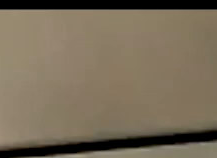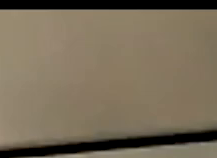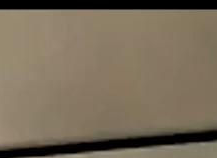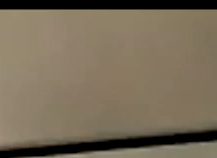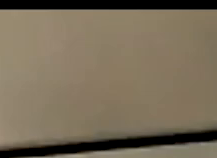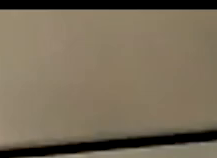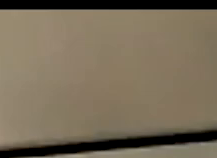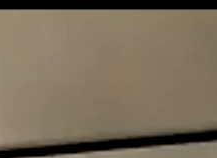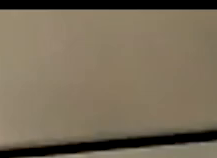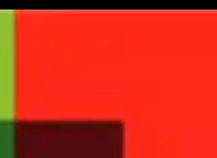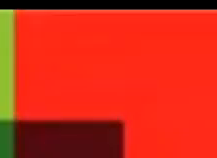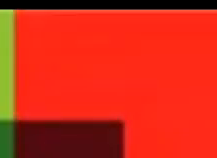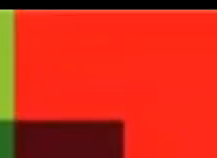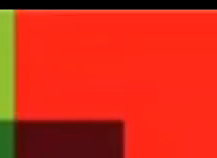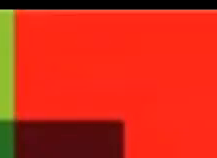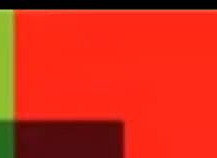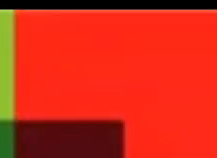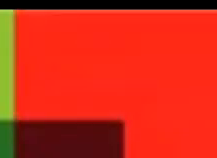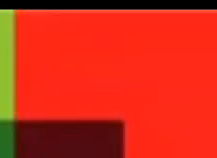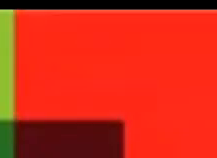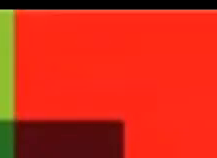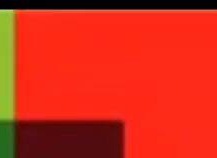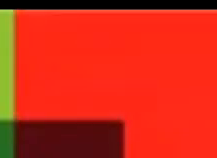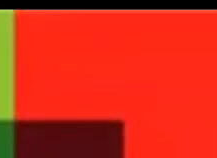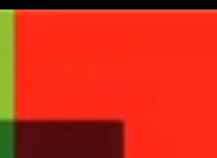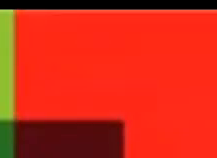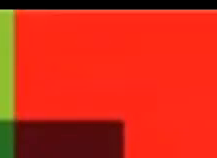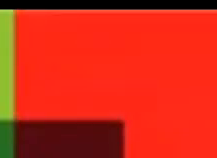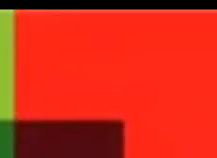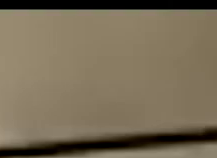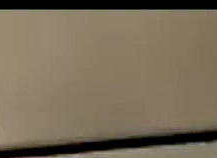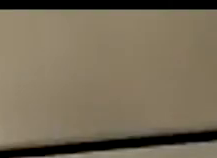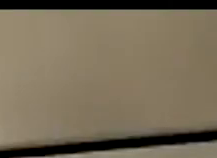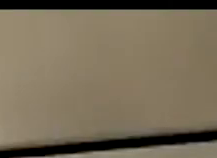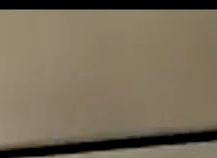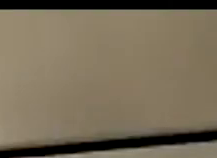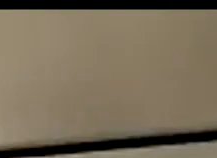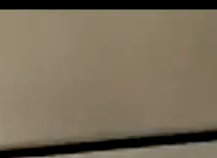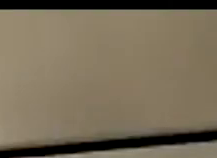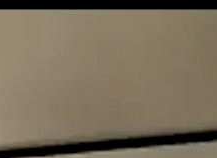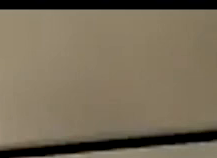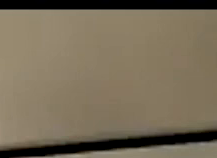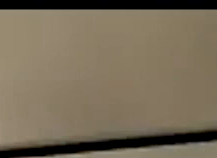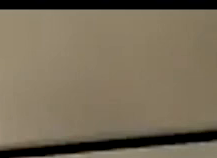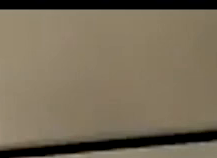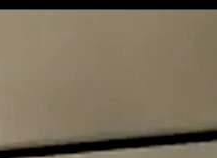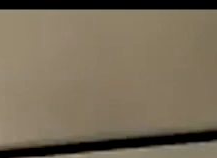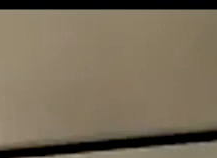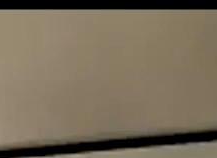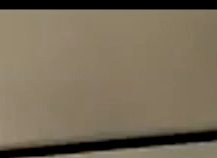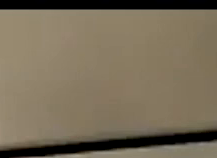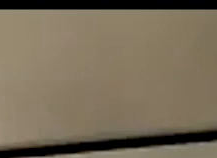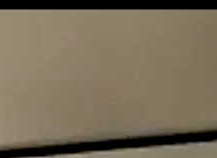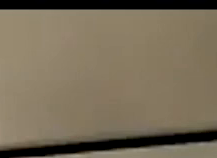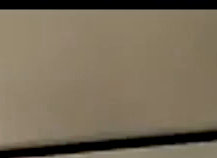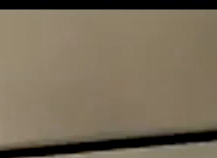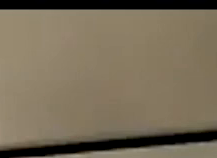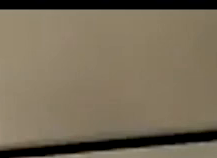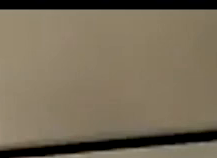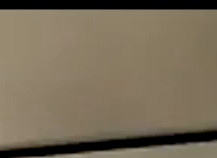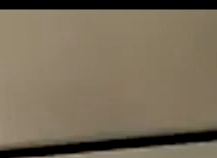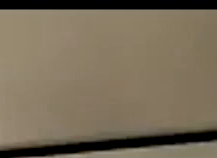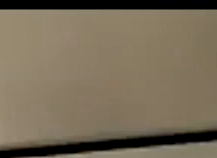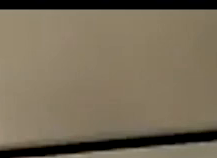Quick Apply, command return, yeah. apply, is that Mhm. searching just the document you have open, or is that searching your history for everything you've ever